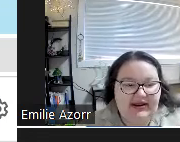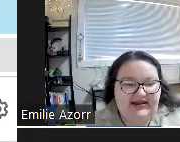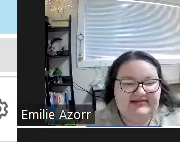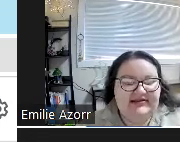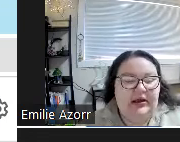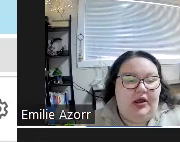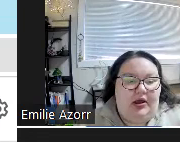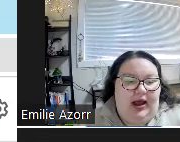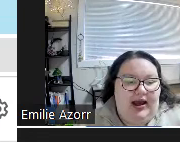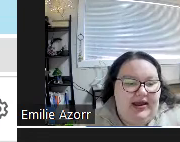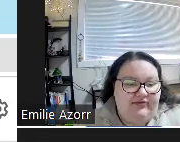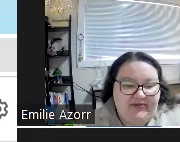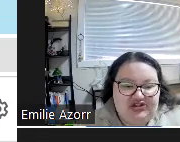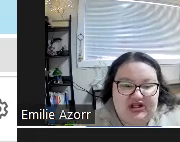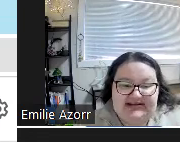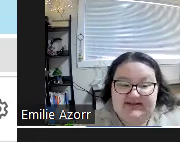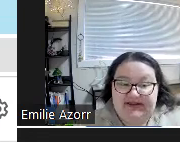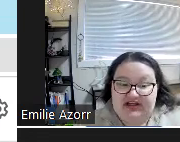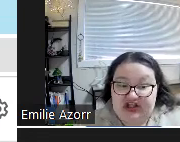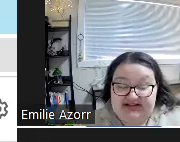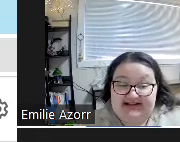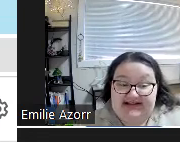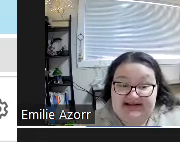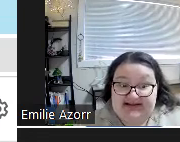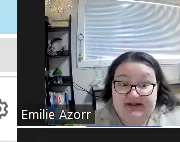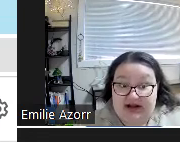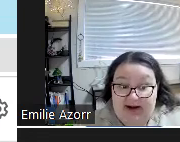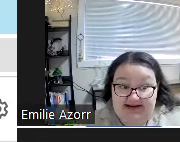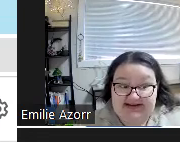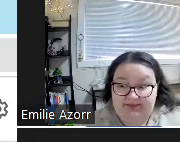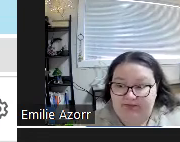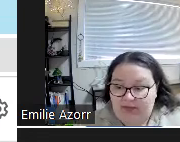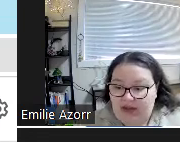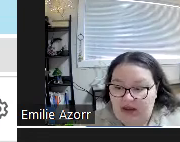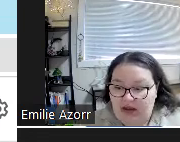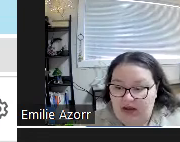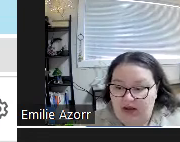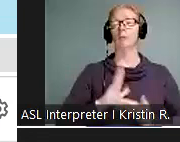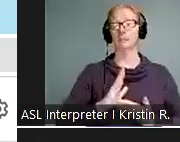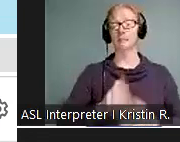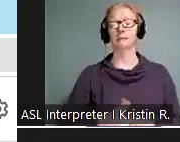first one is information on disability justice and disability rights.